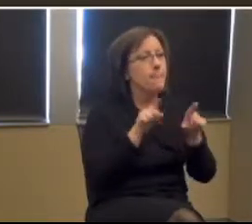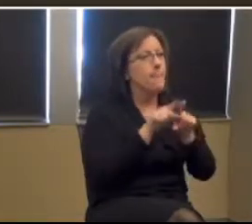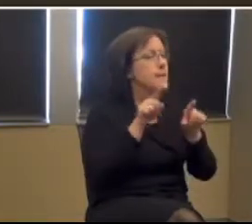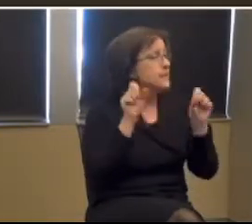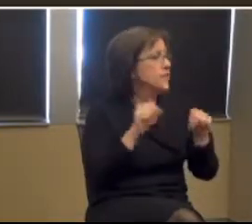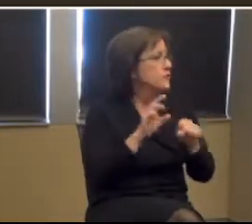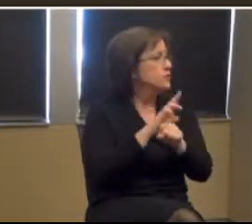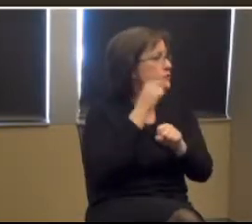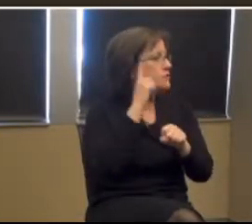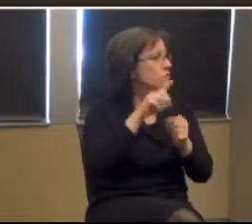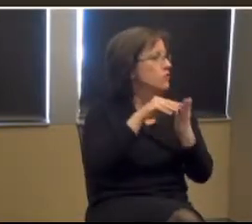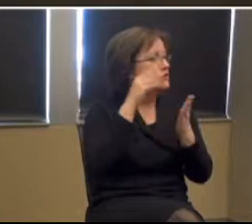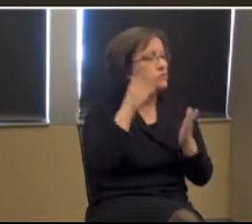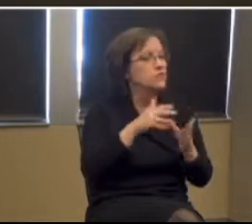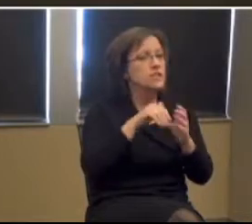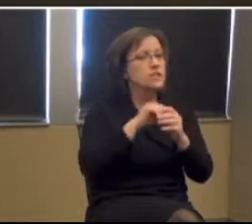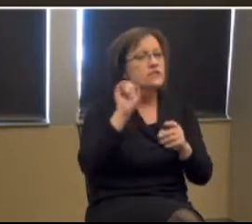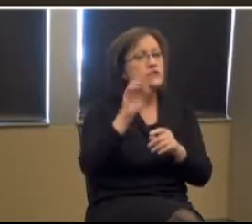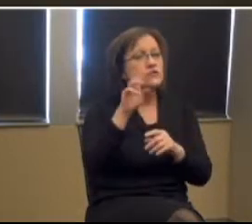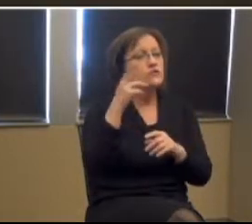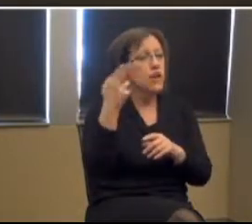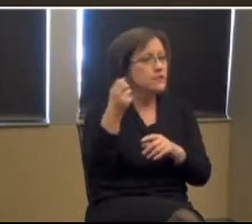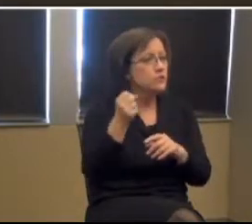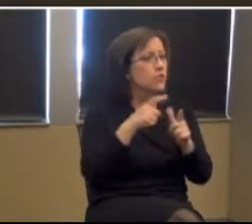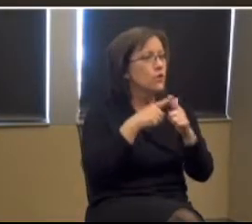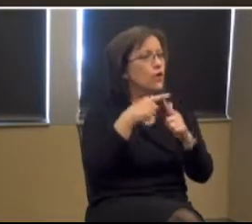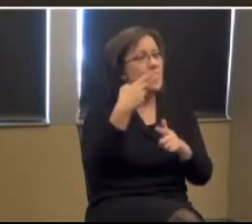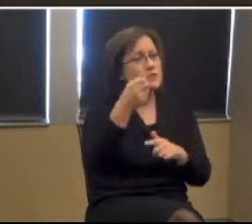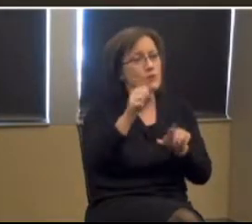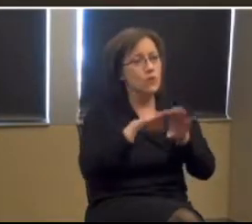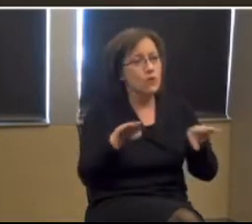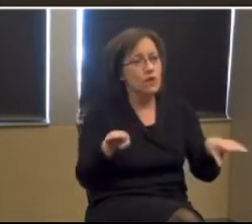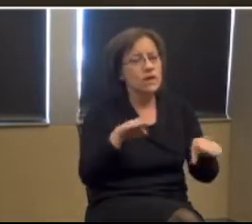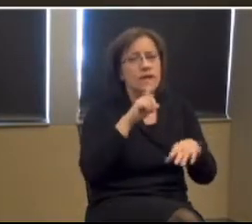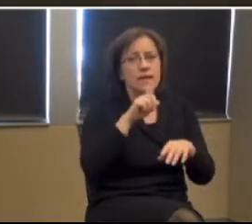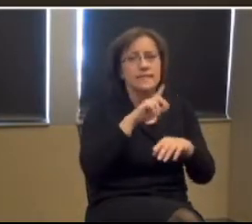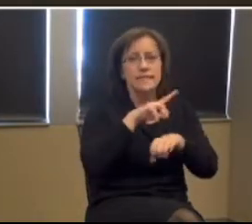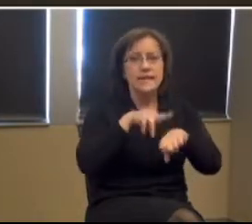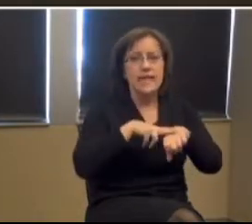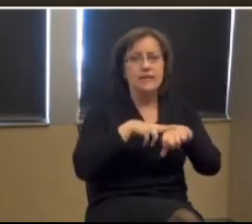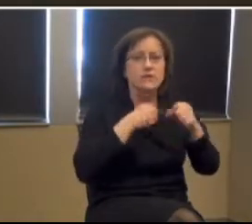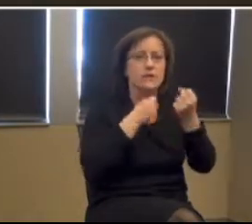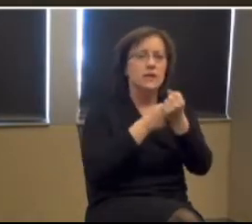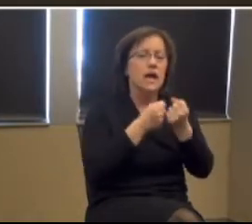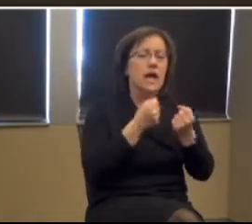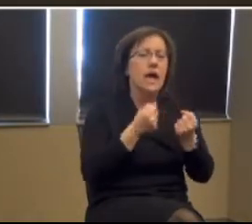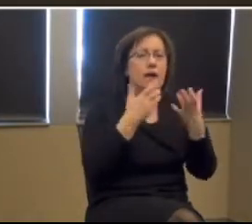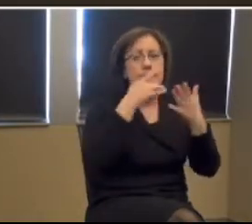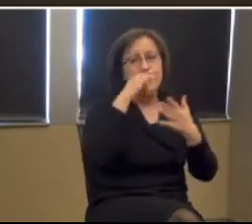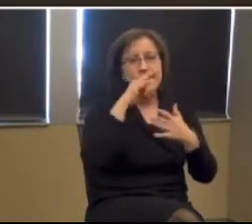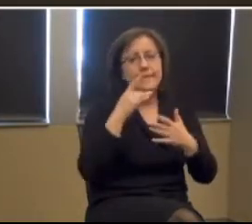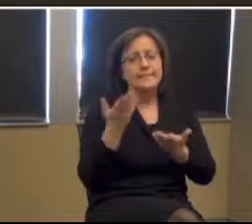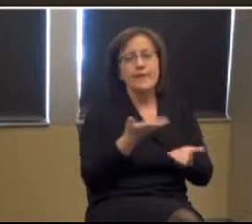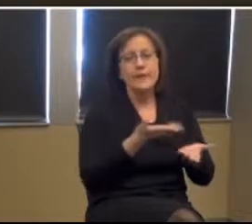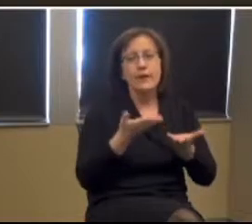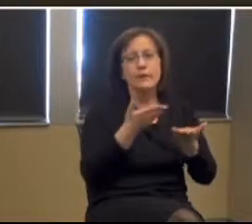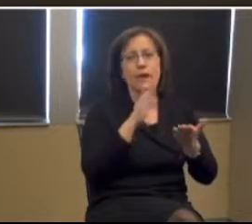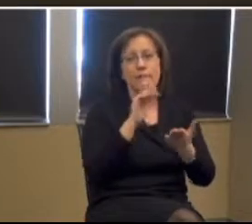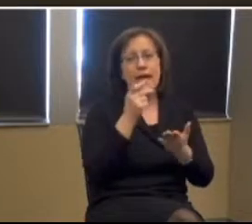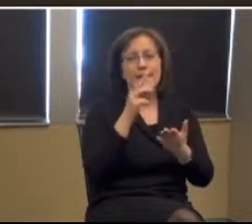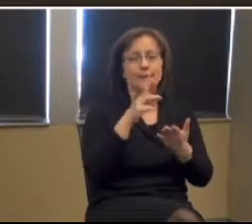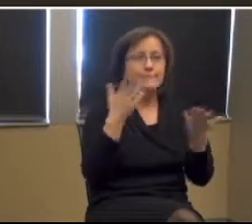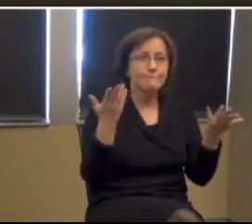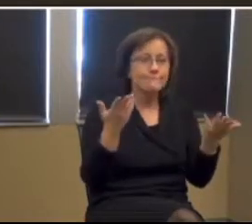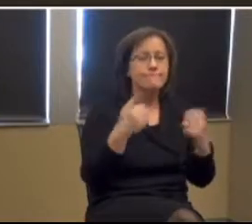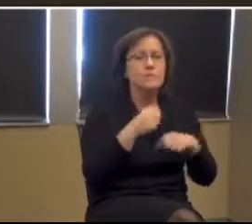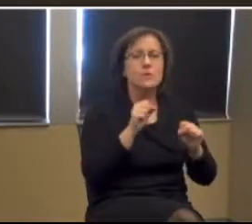junior high or high school because this is a very natural support. How many kiddos carry binders around? So it could be a very natural support